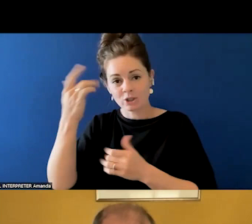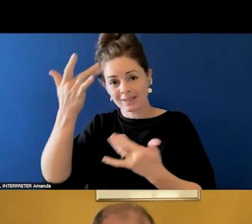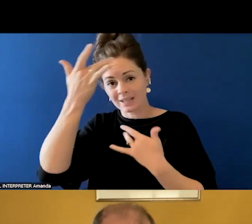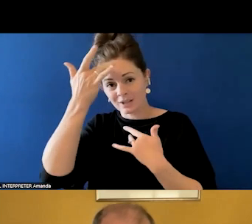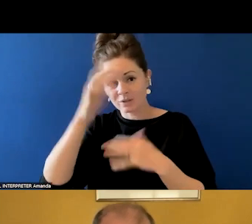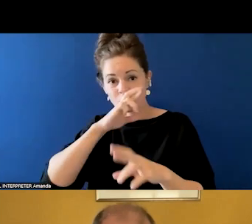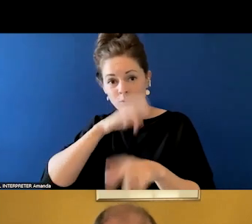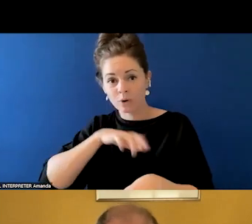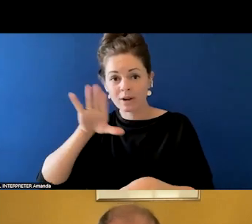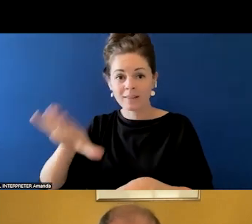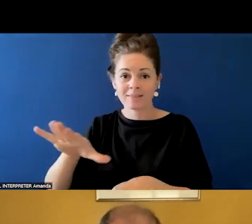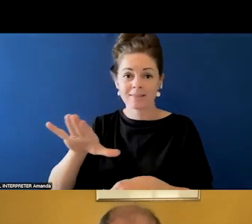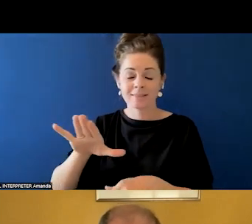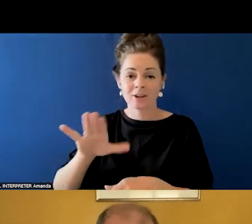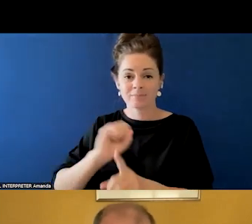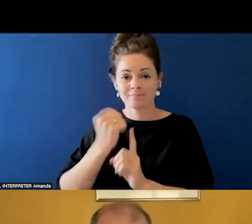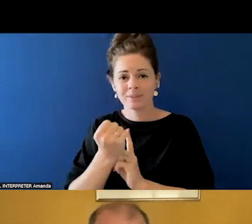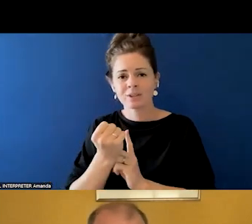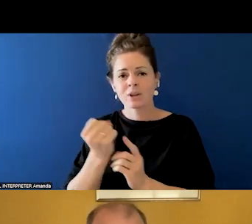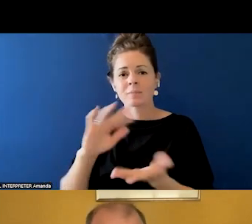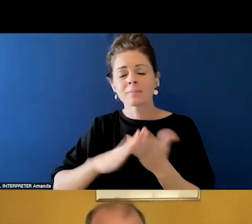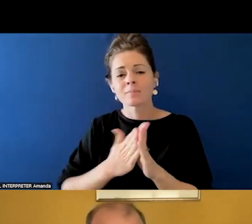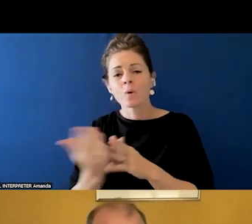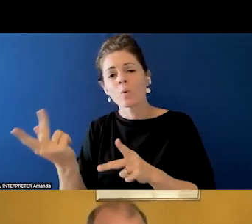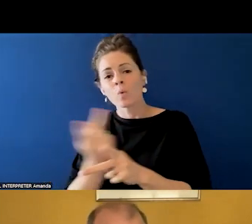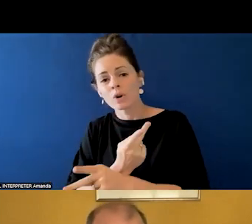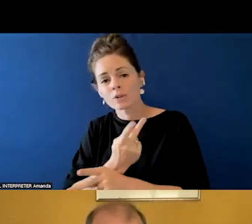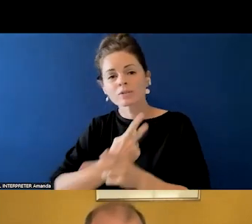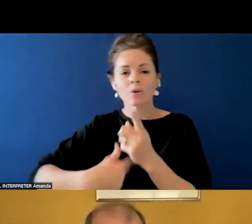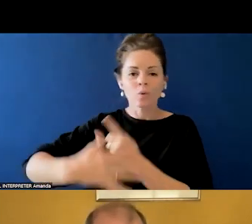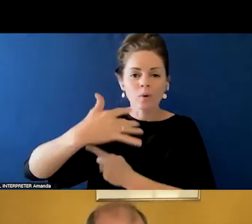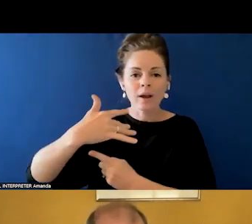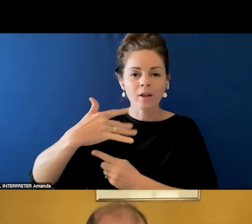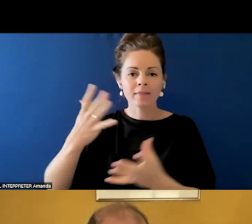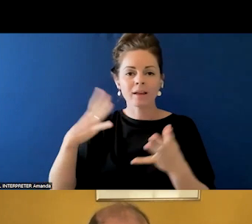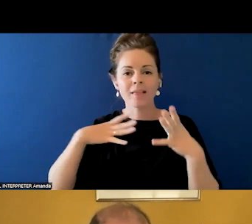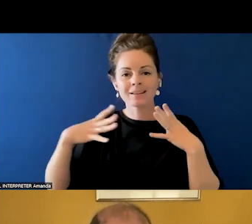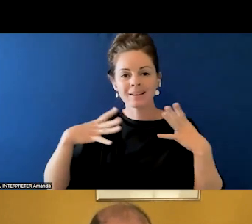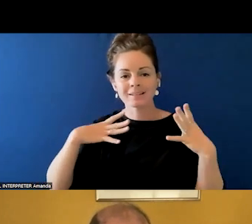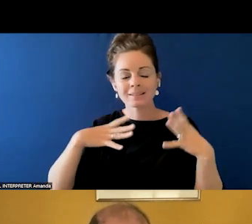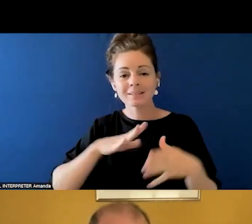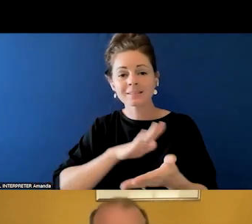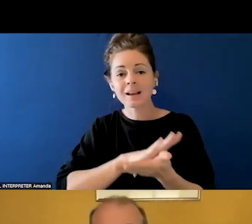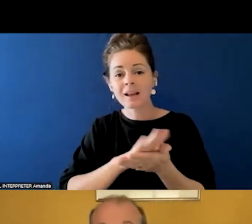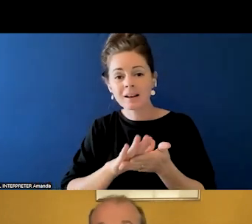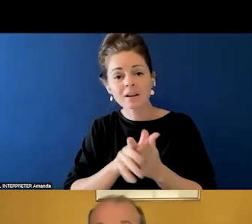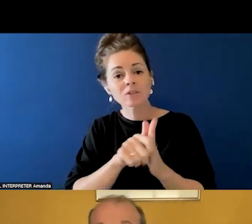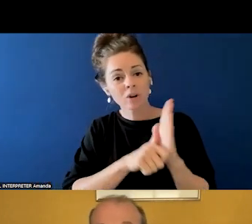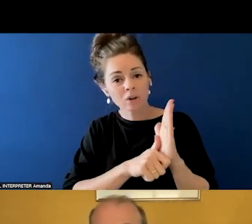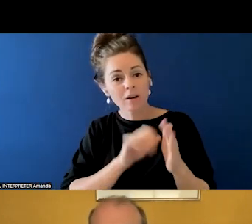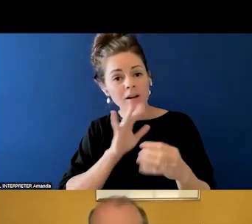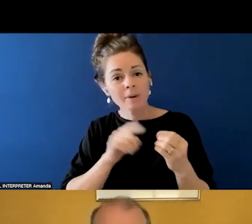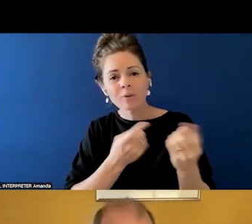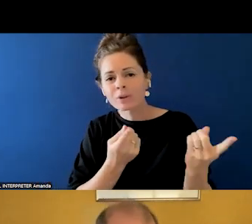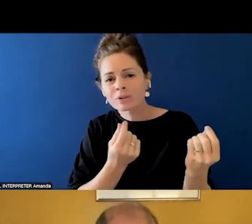their conditions worsened around the holidays. So I think it's a nice article. It talks about what to do to